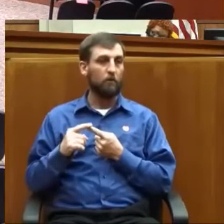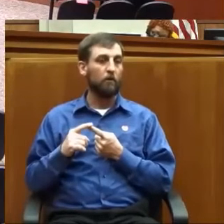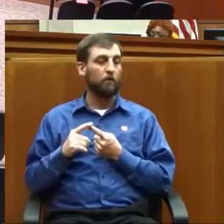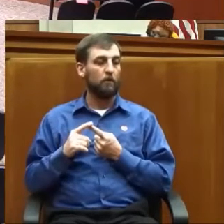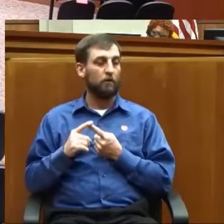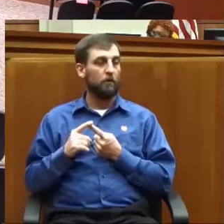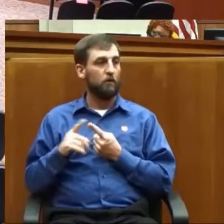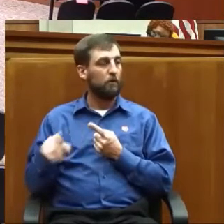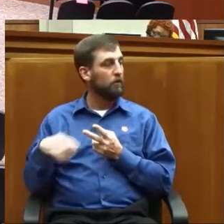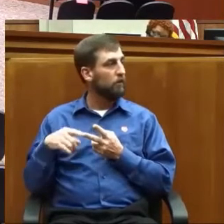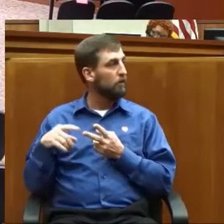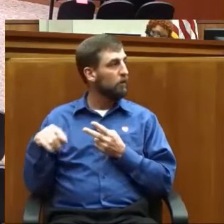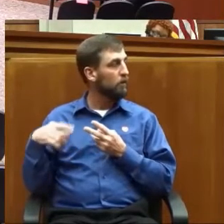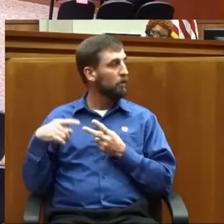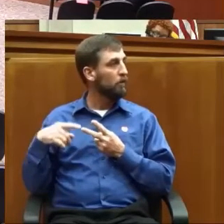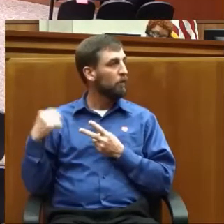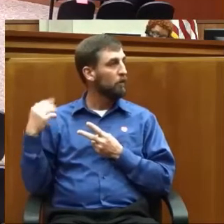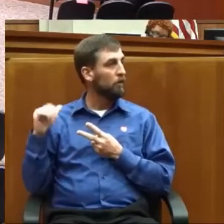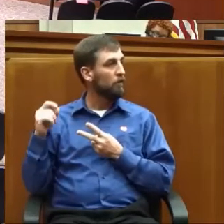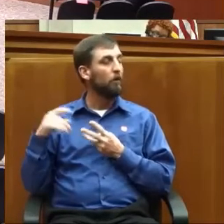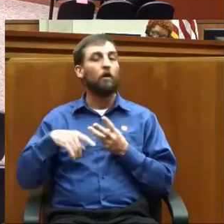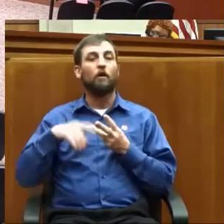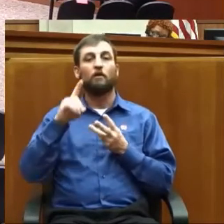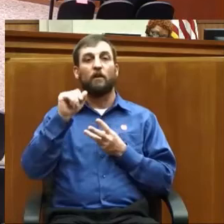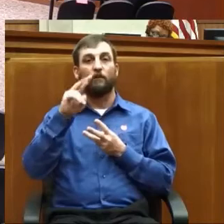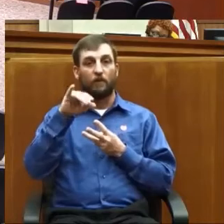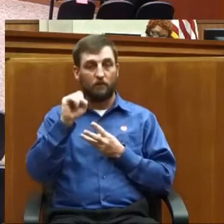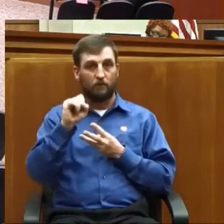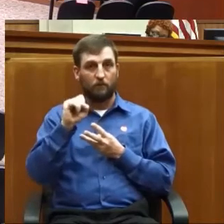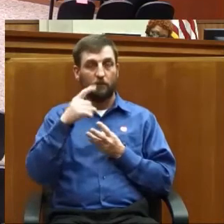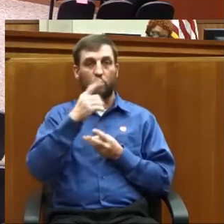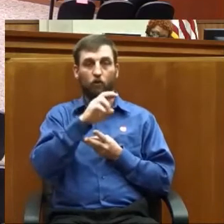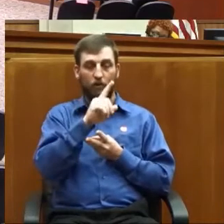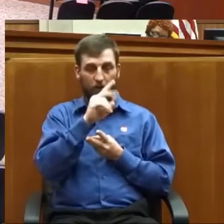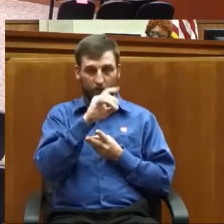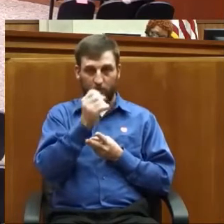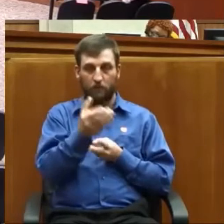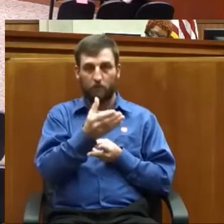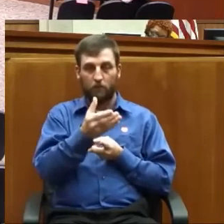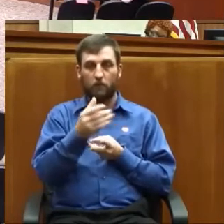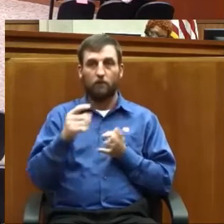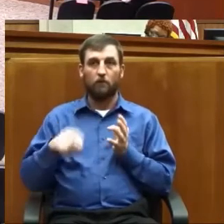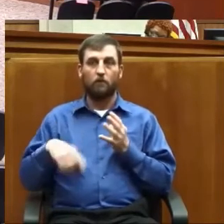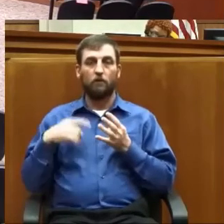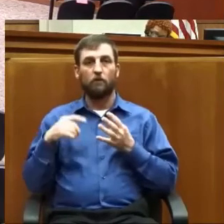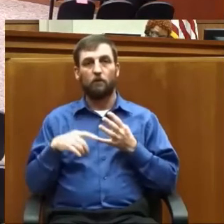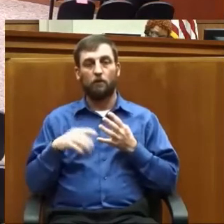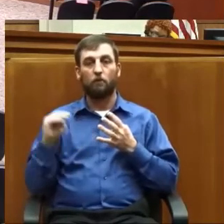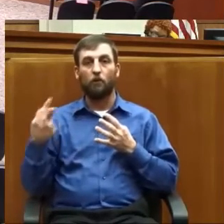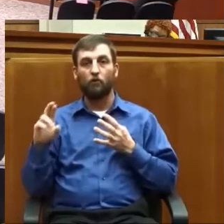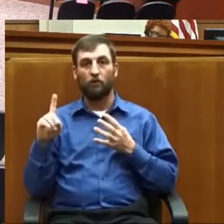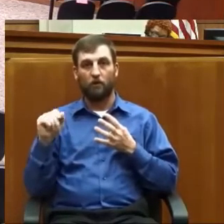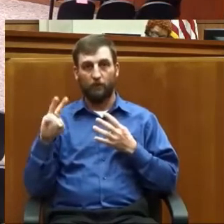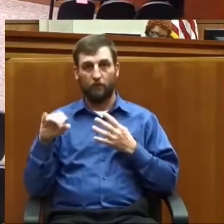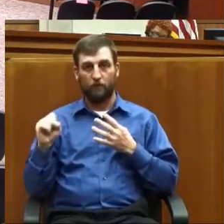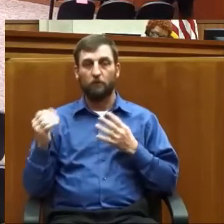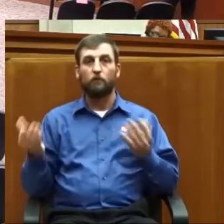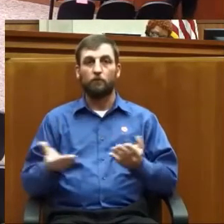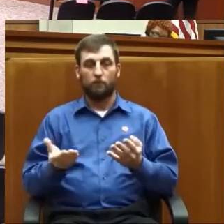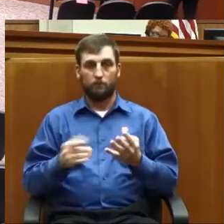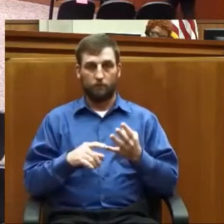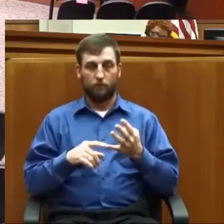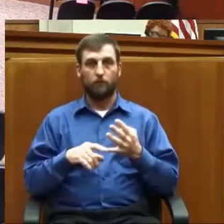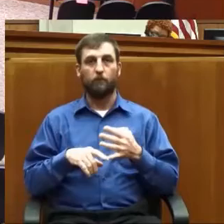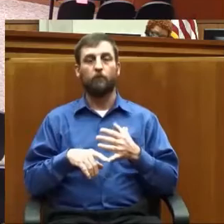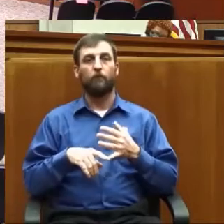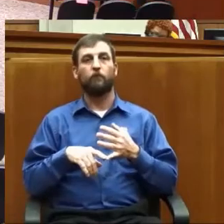is in attendance. Dr. Davis? Here. Dr. Davis is present. Mr. Davis?